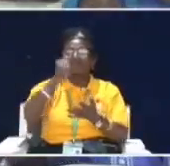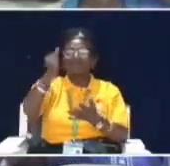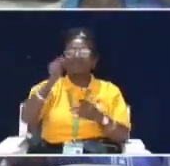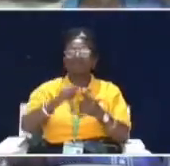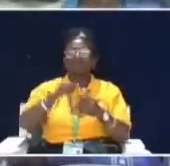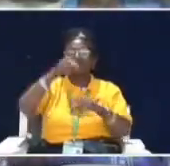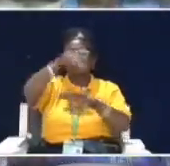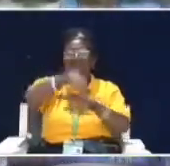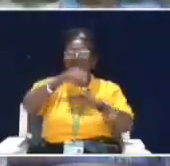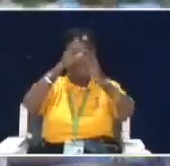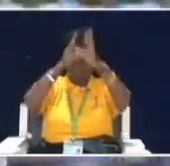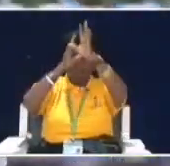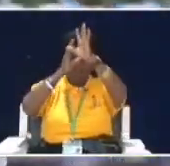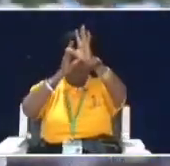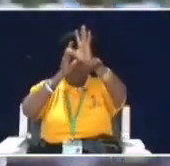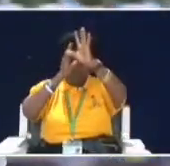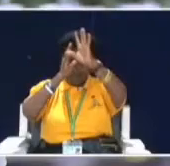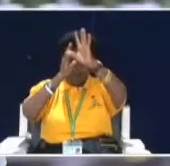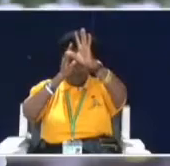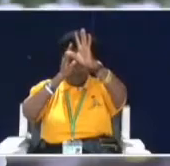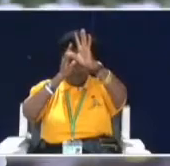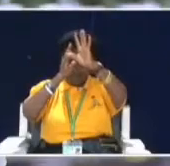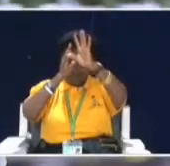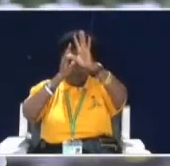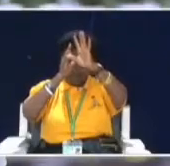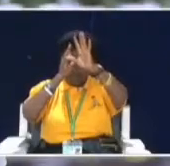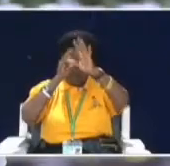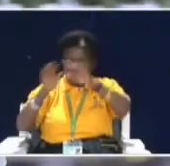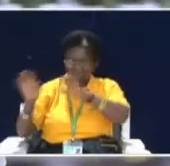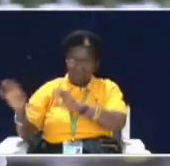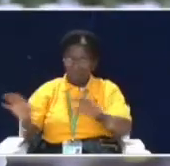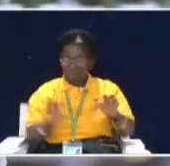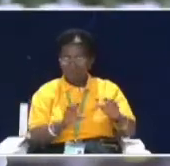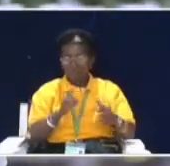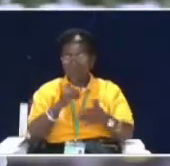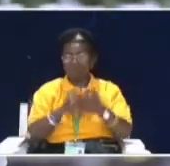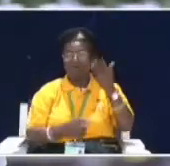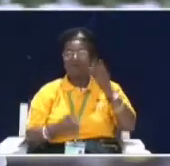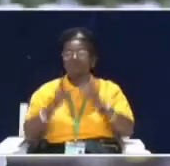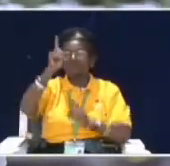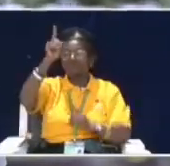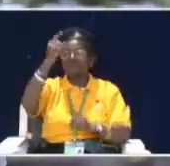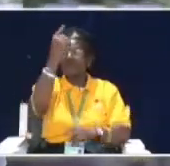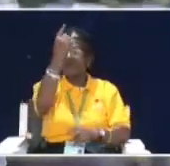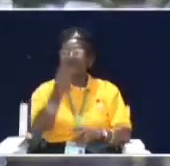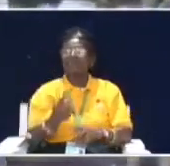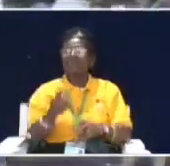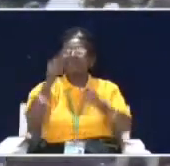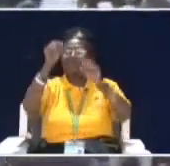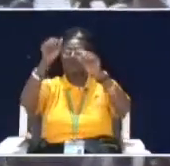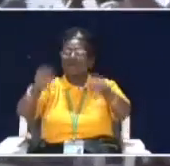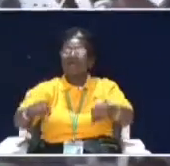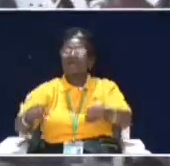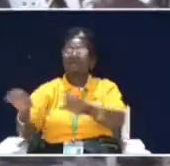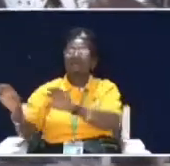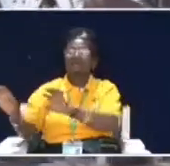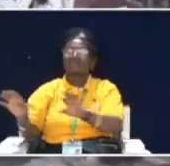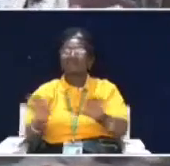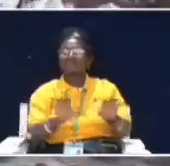Tonight, Father, lale yoluwa, do what you alone can do. At